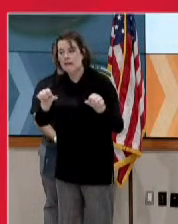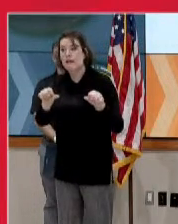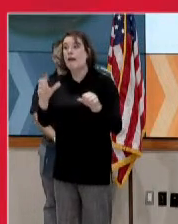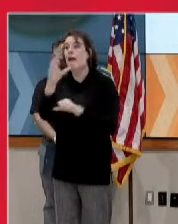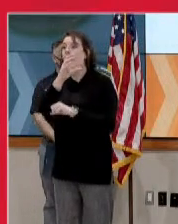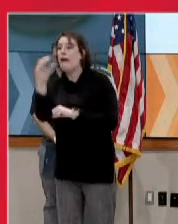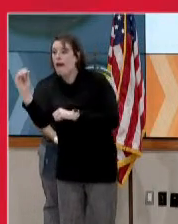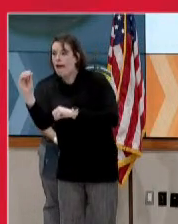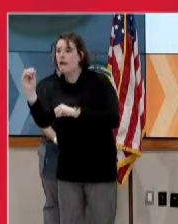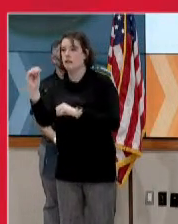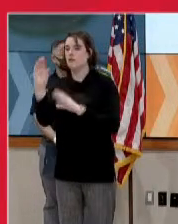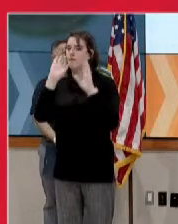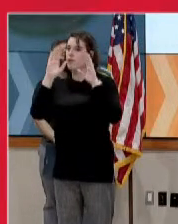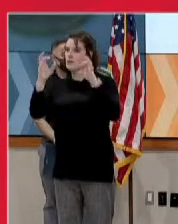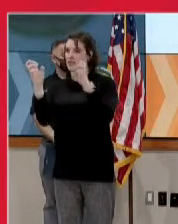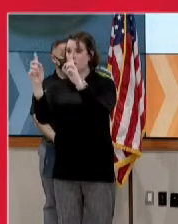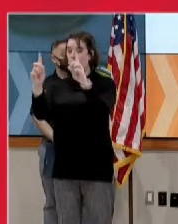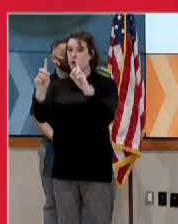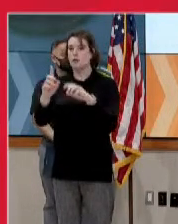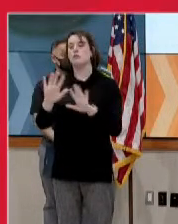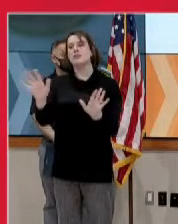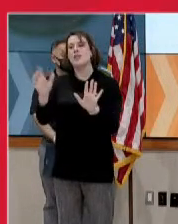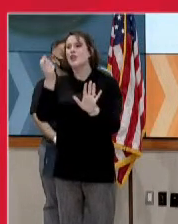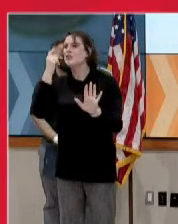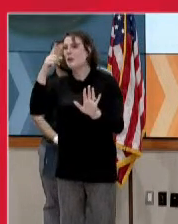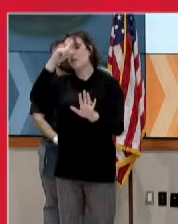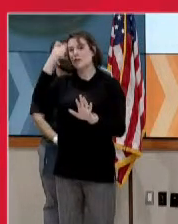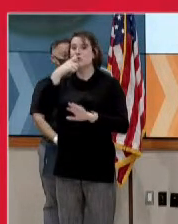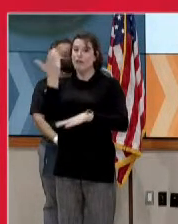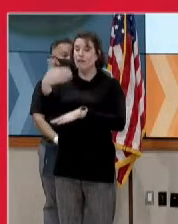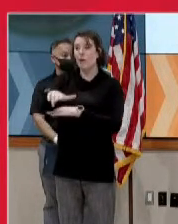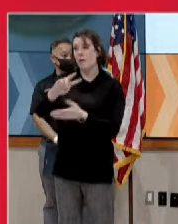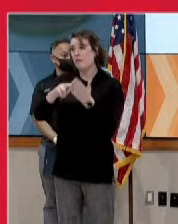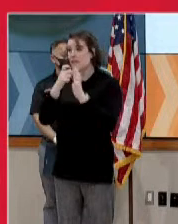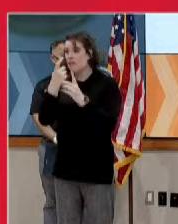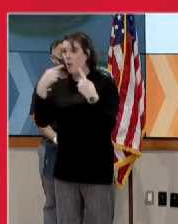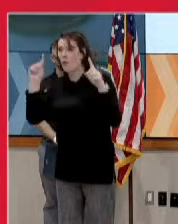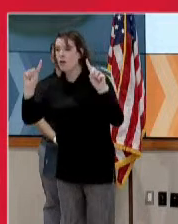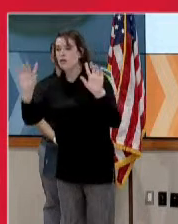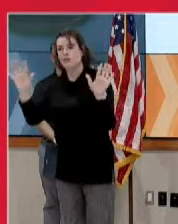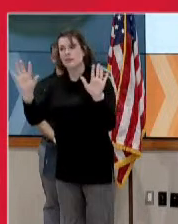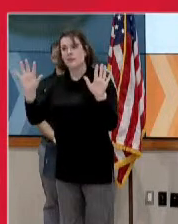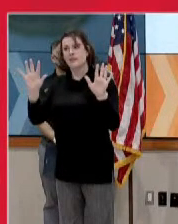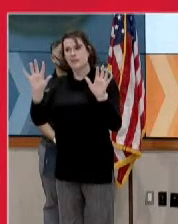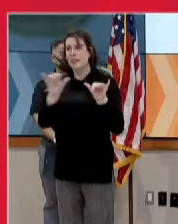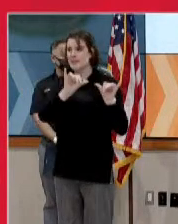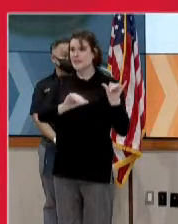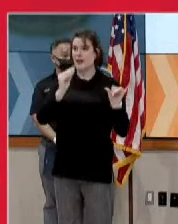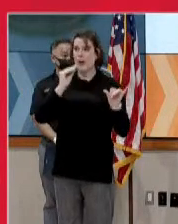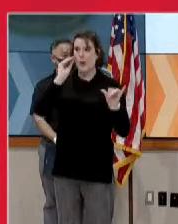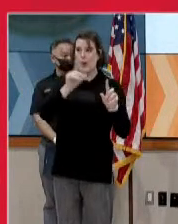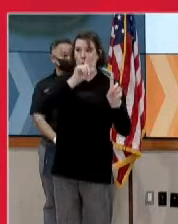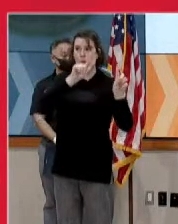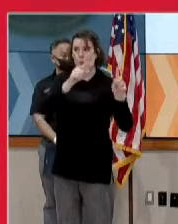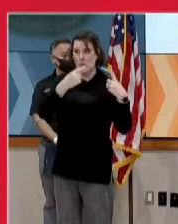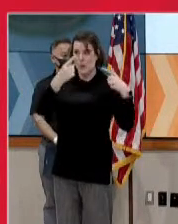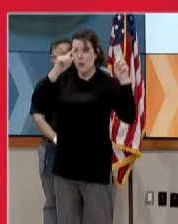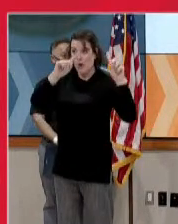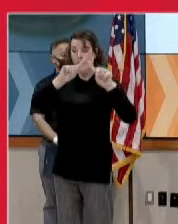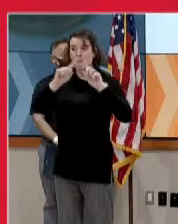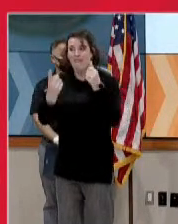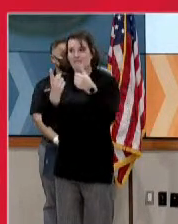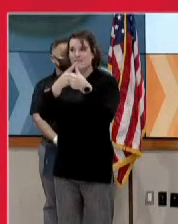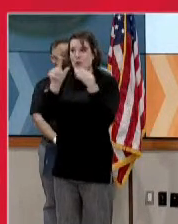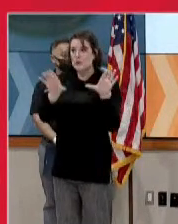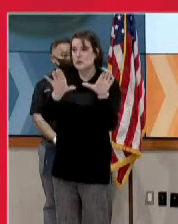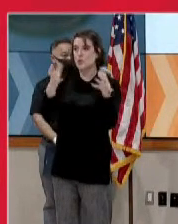on education. So I don't want anybody saying, well, because you haven't enforced it doesn't mean it's not working. We made a stay-home order work, prioritizing education, but